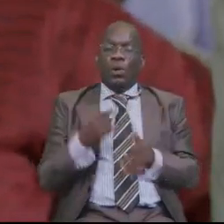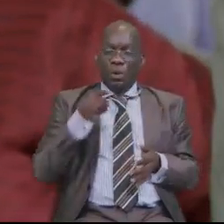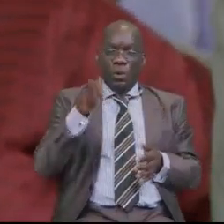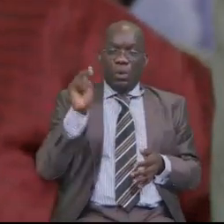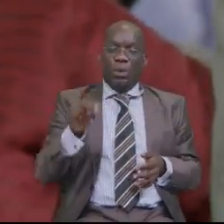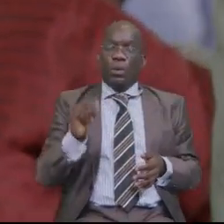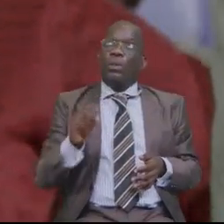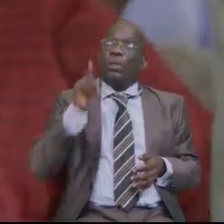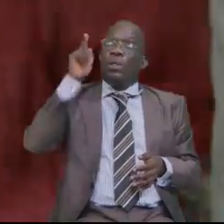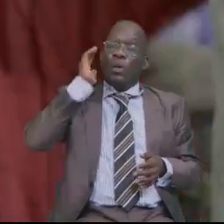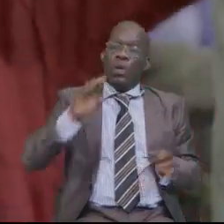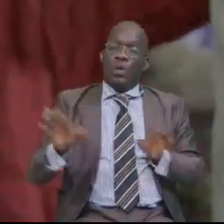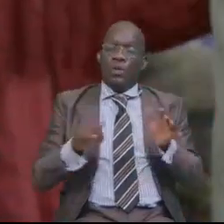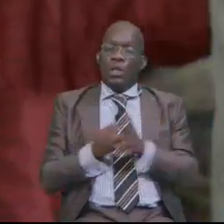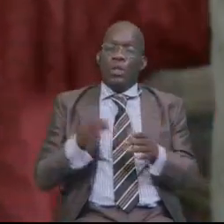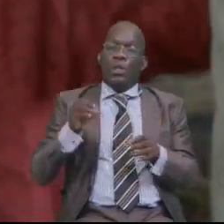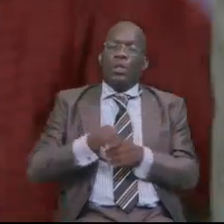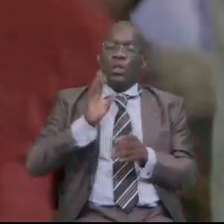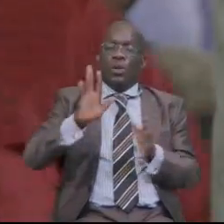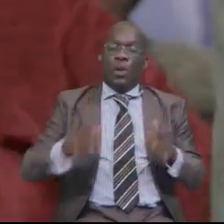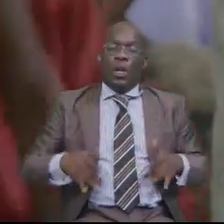will do it in your life.